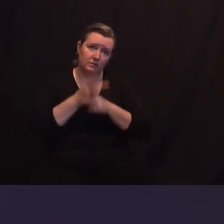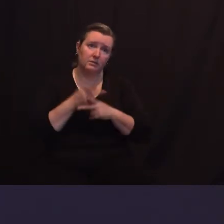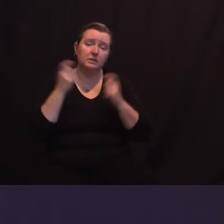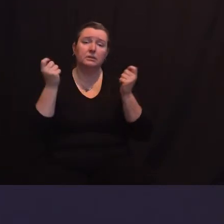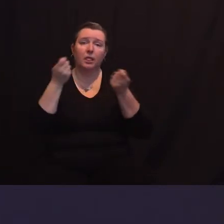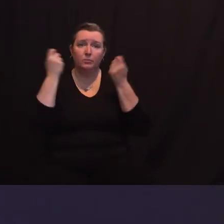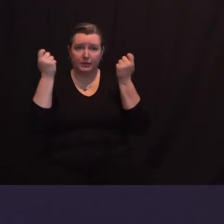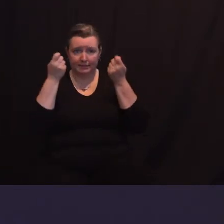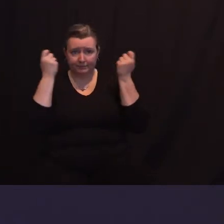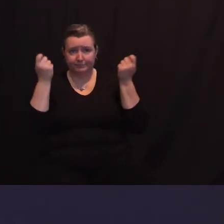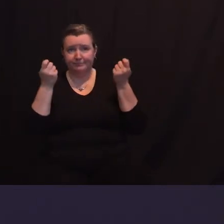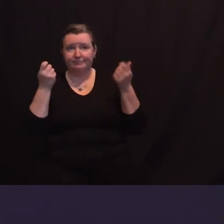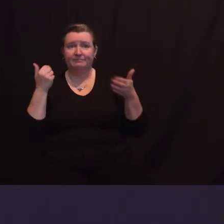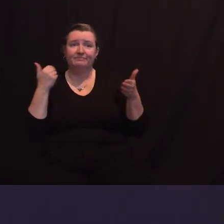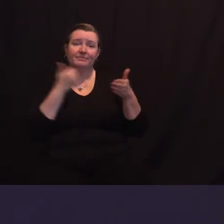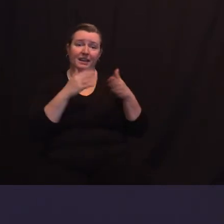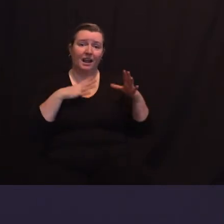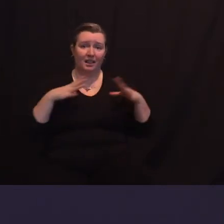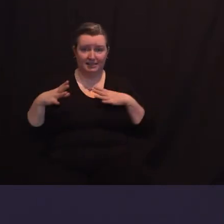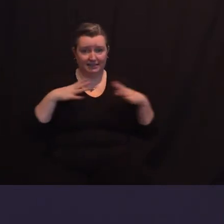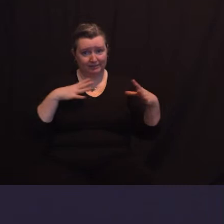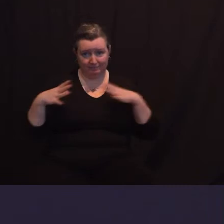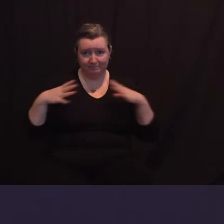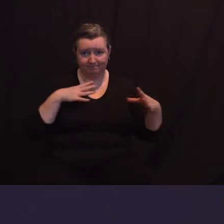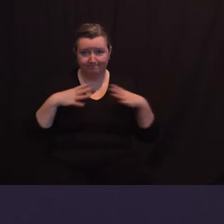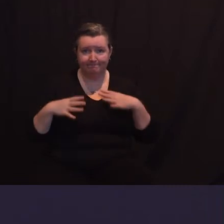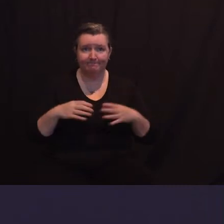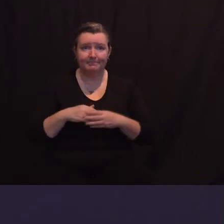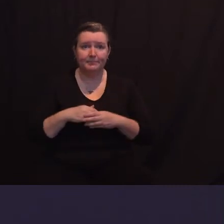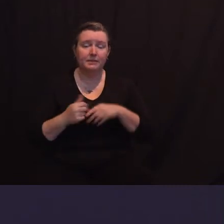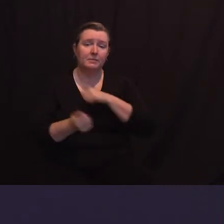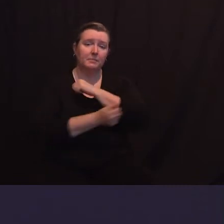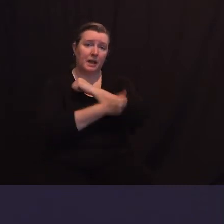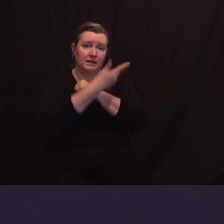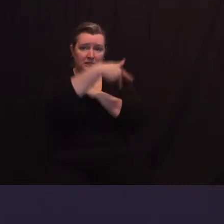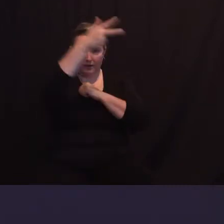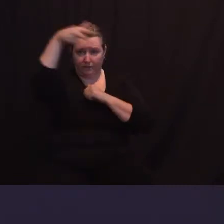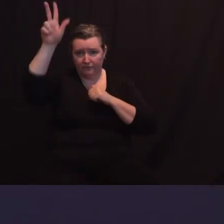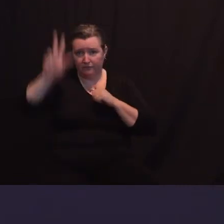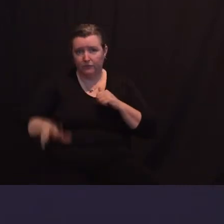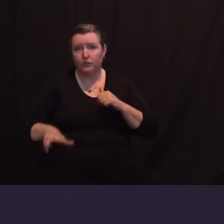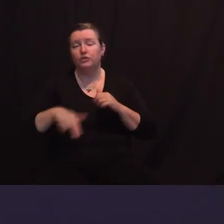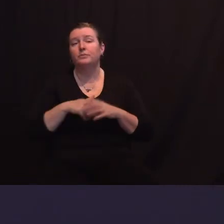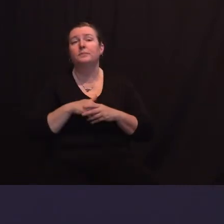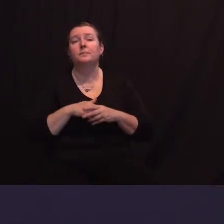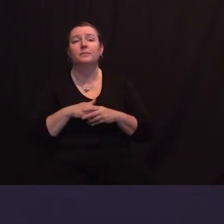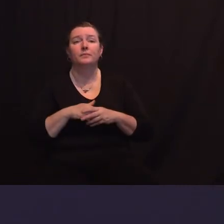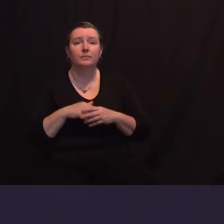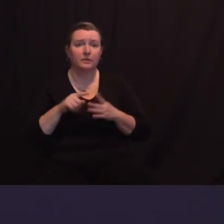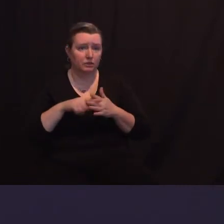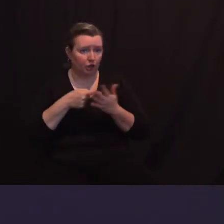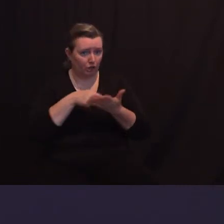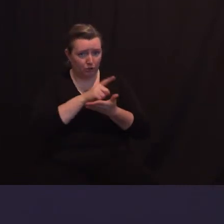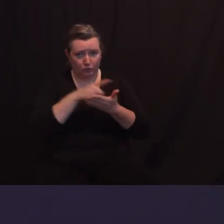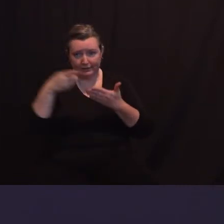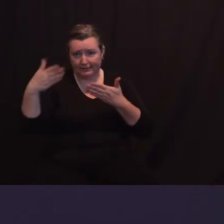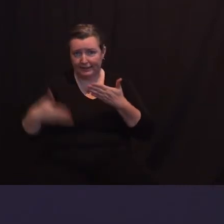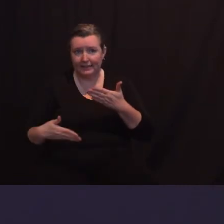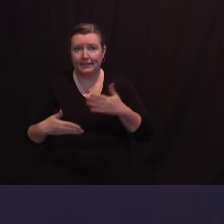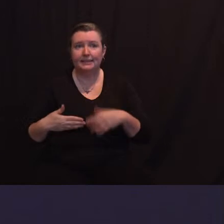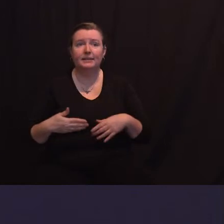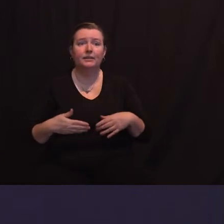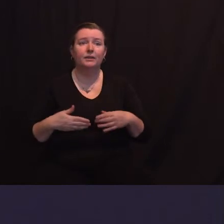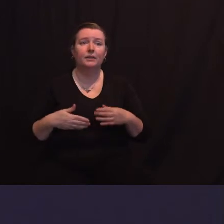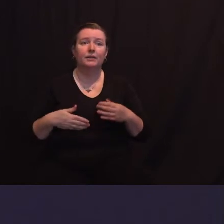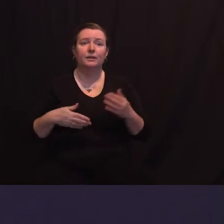big religious holidays coming up. We've got Passover beginning this weekend. We have Holy Week and then Easter a week from Sunday. And we've